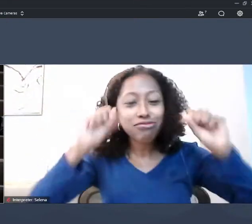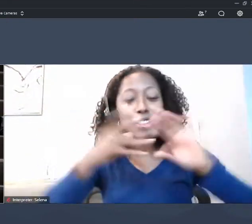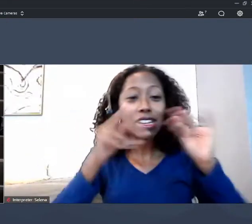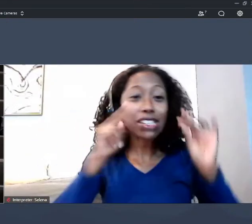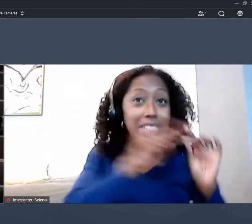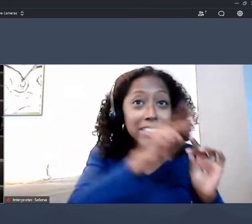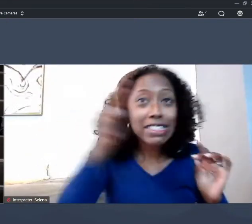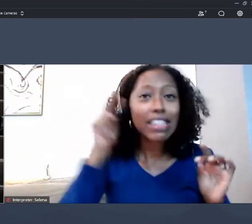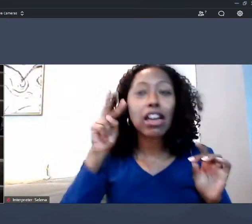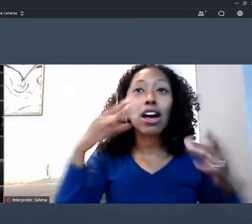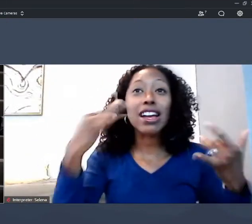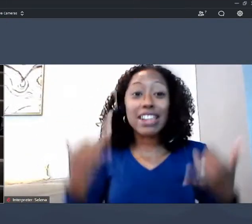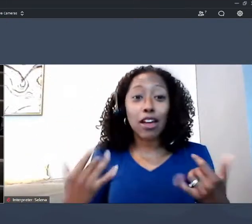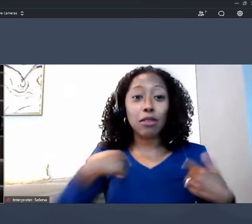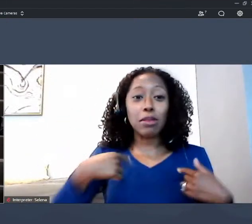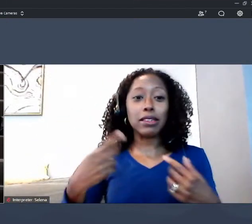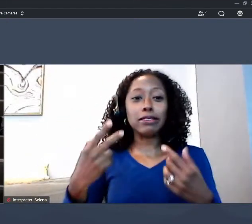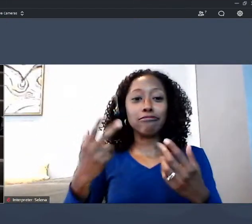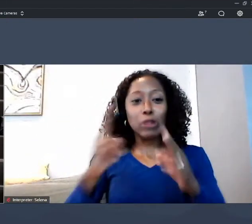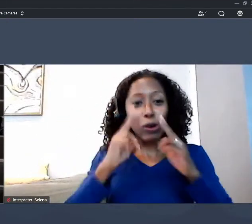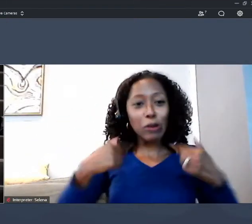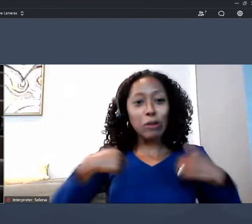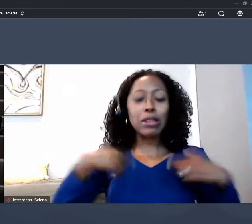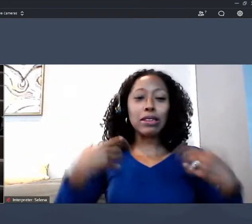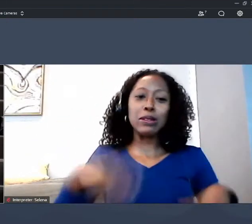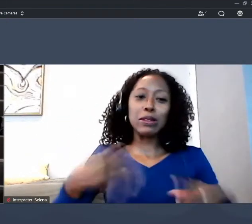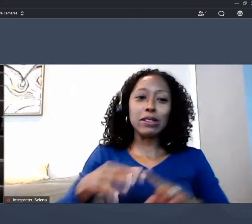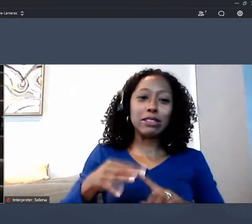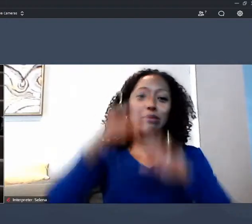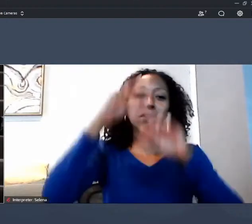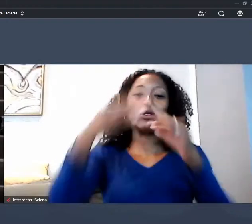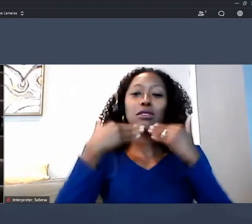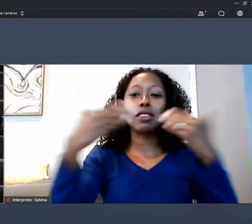end of that support is really special. So thank you.